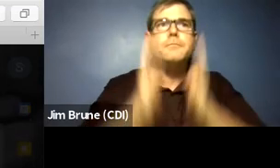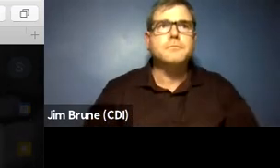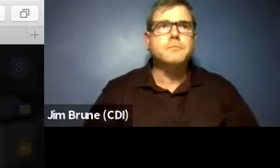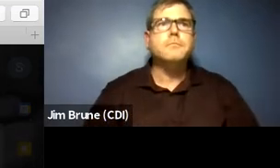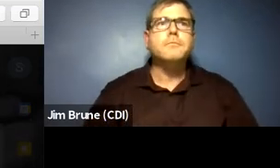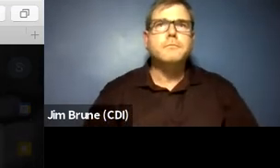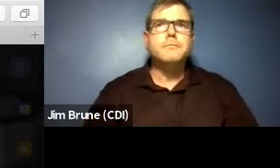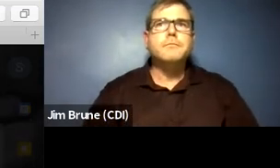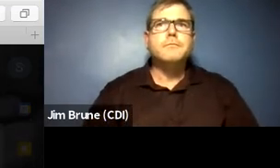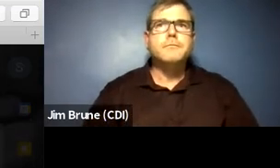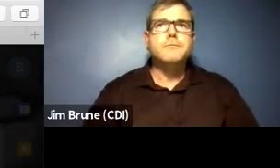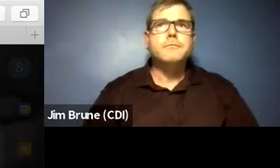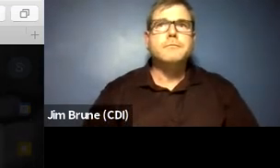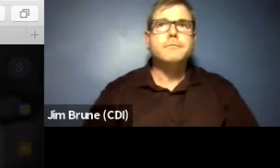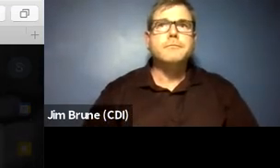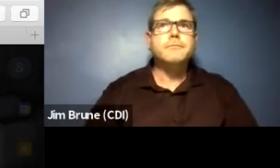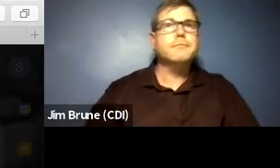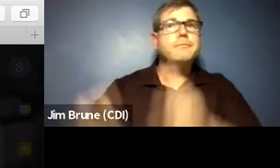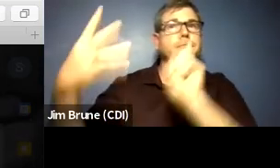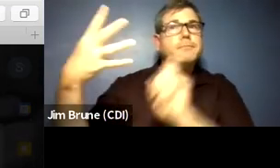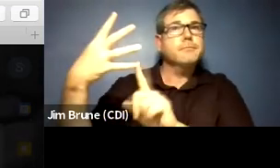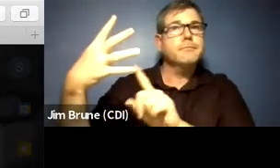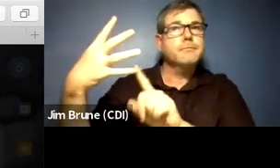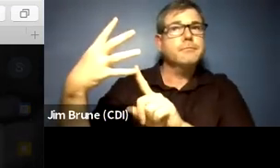Number four, it takes time for the vaccine to start working.